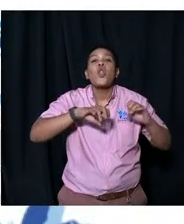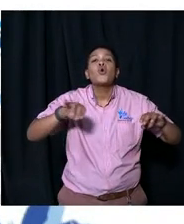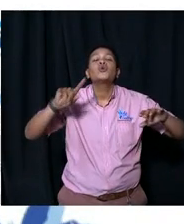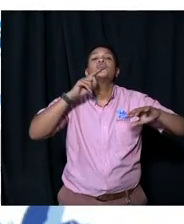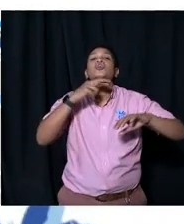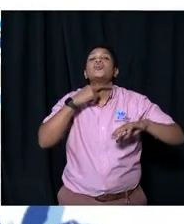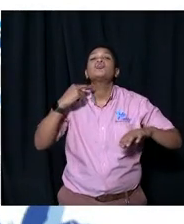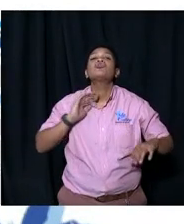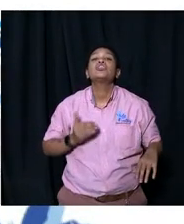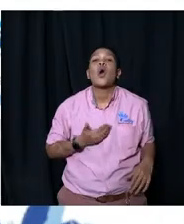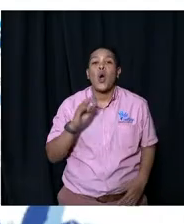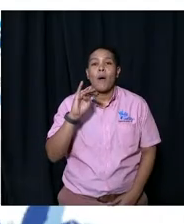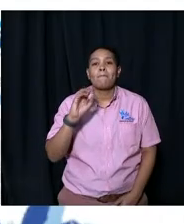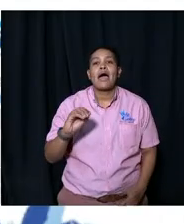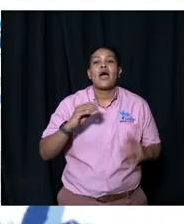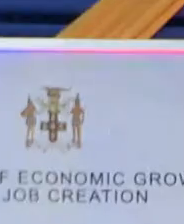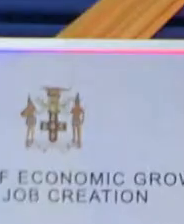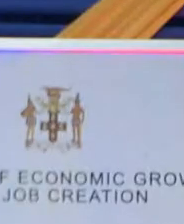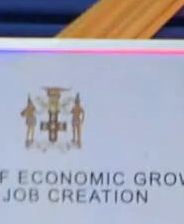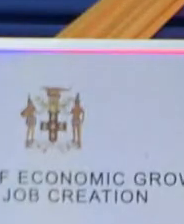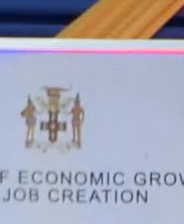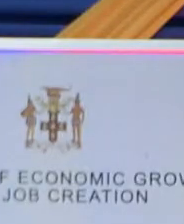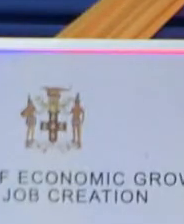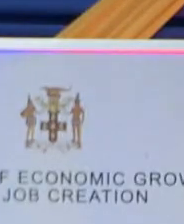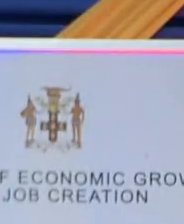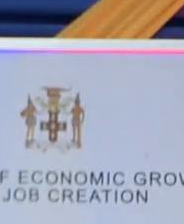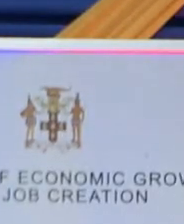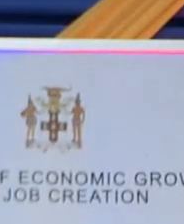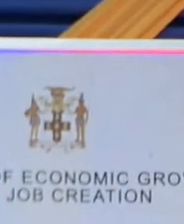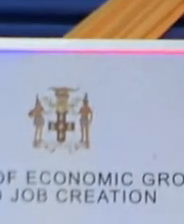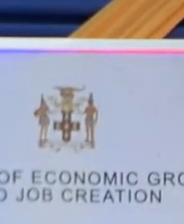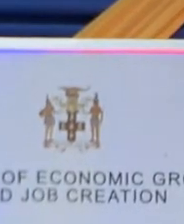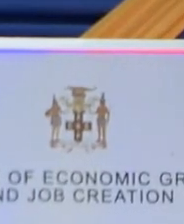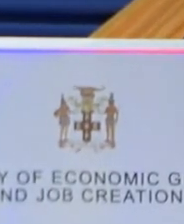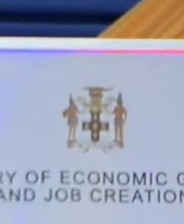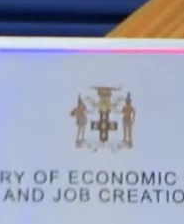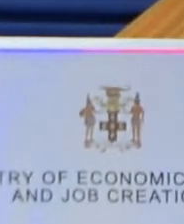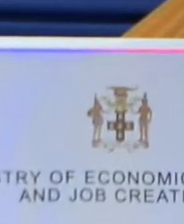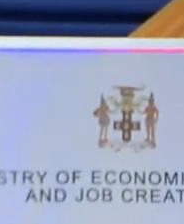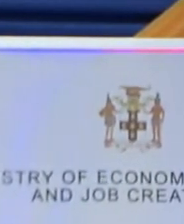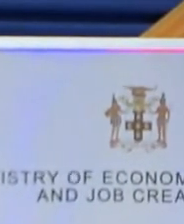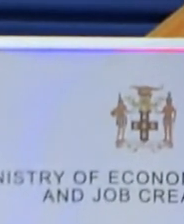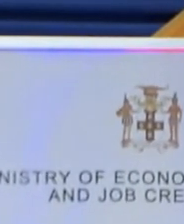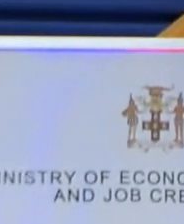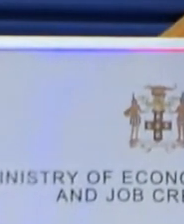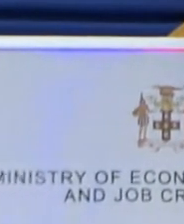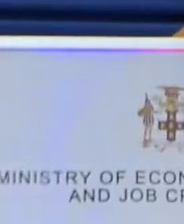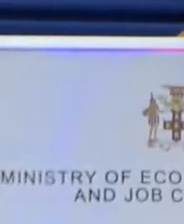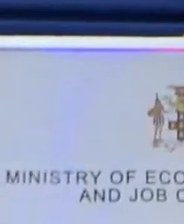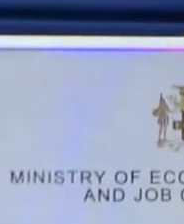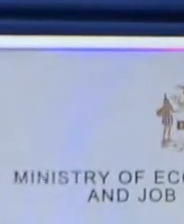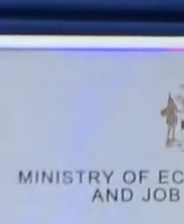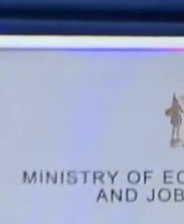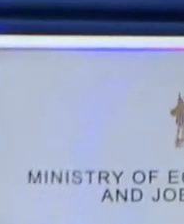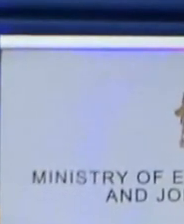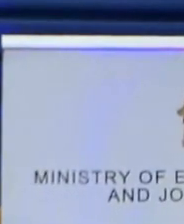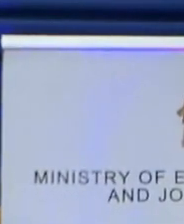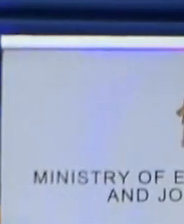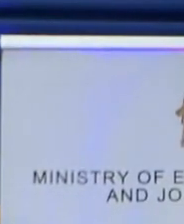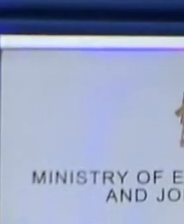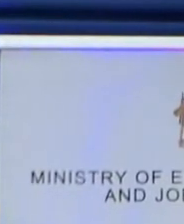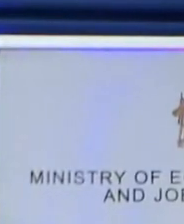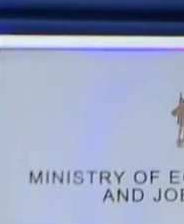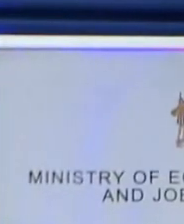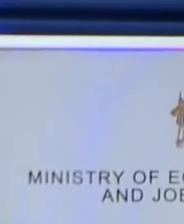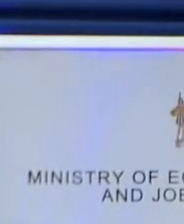our biodiversity and significantly contributes to the ongoing mass extinction of species, together with changes in land and sea